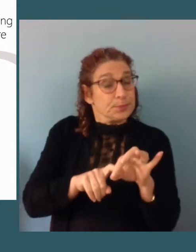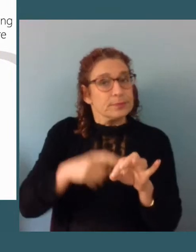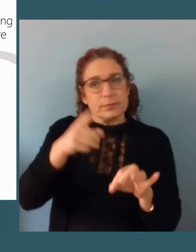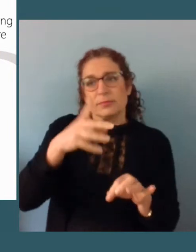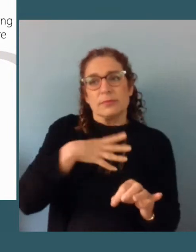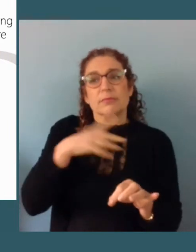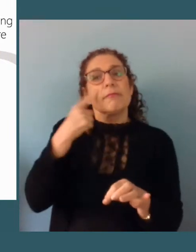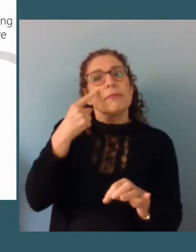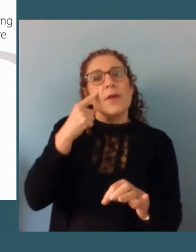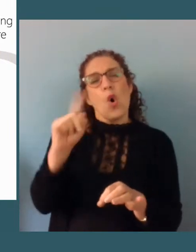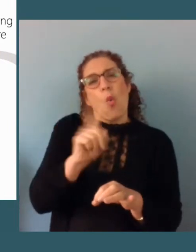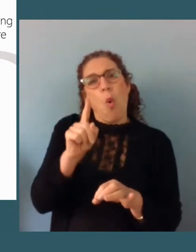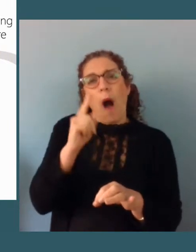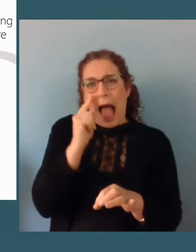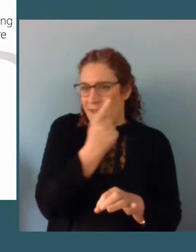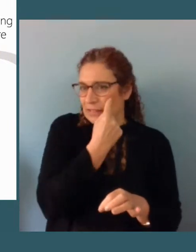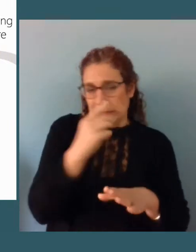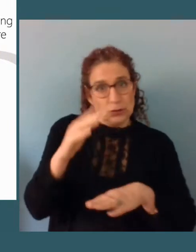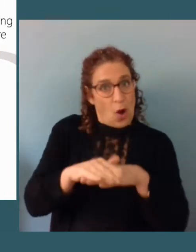evidence around these.